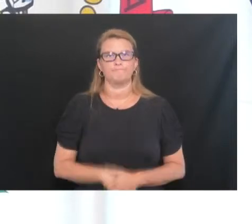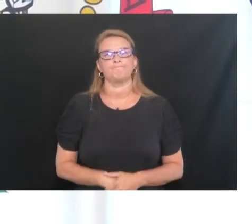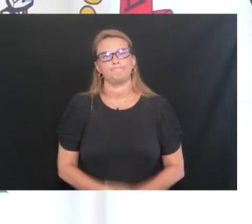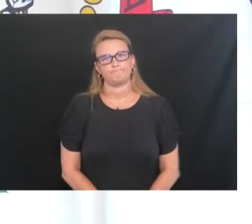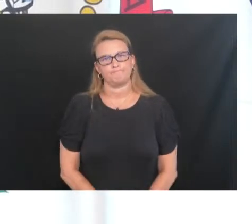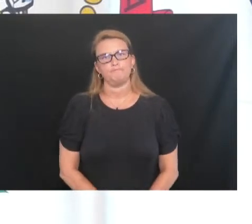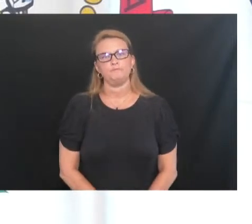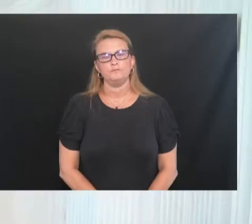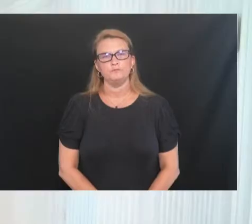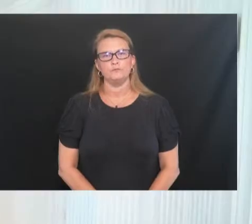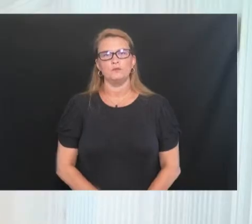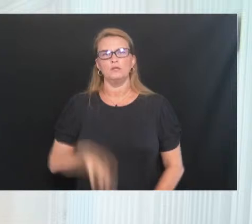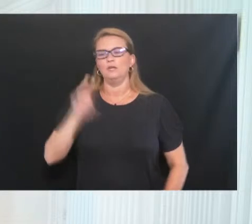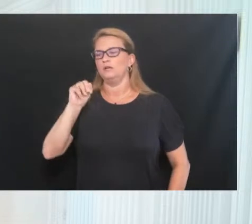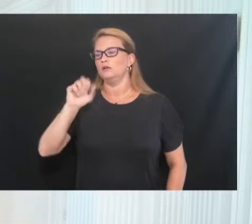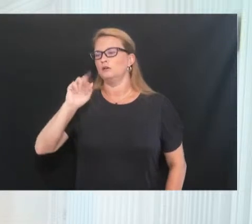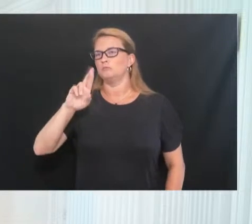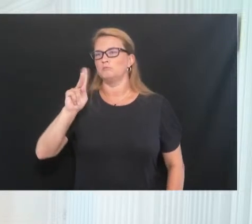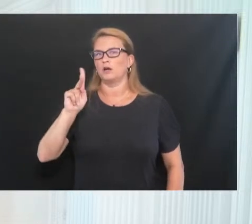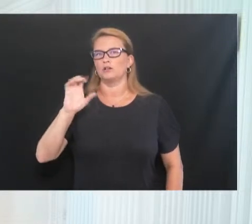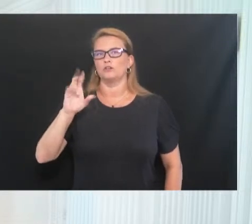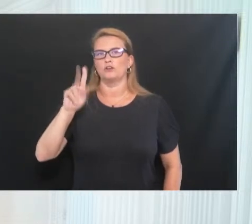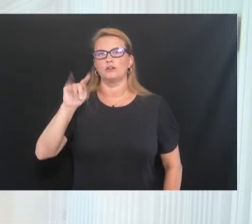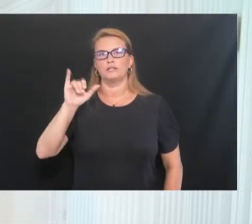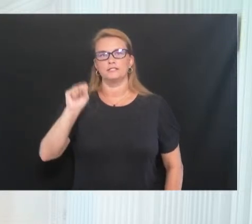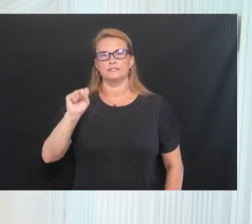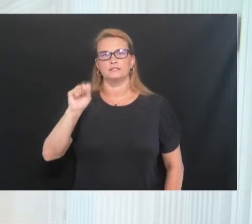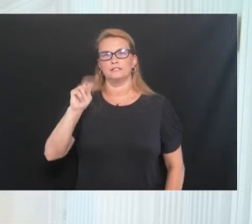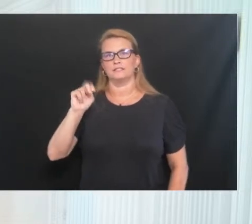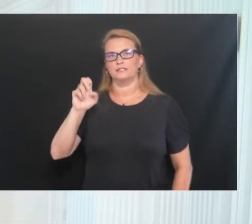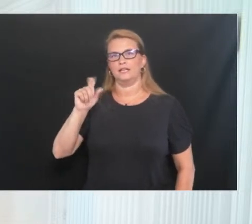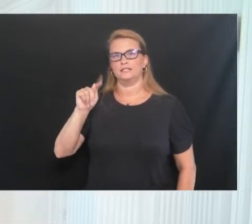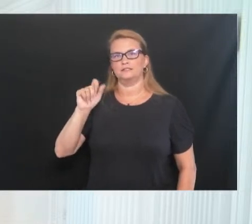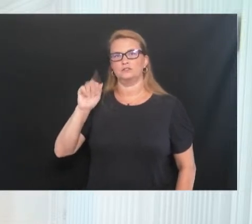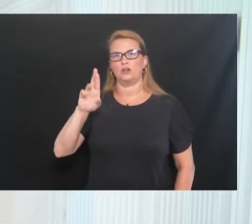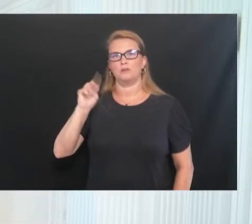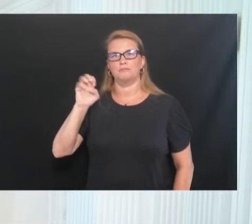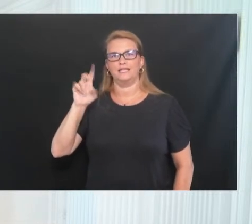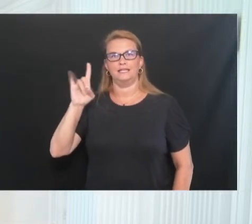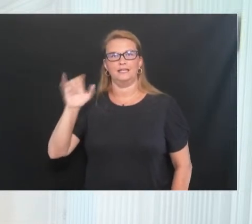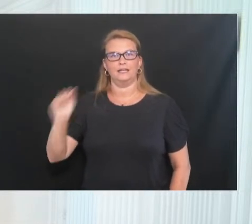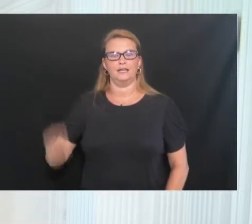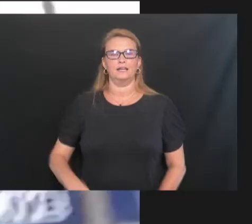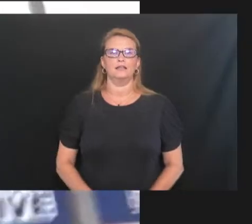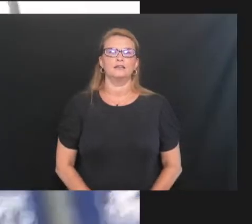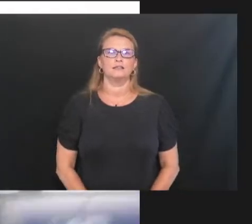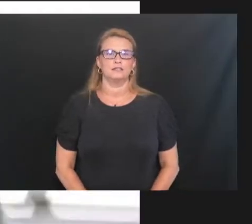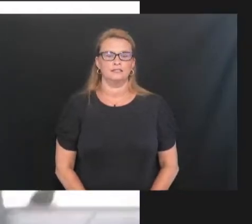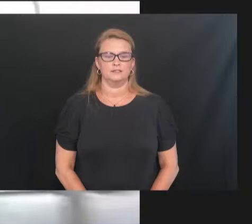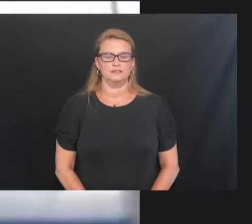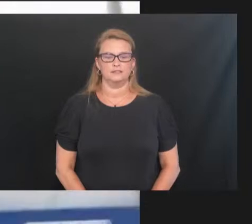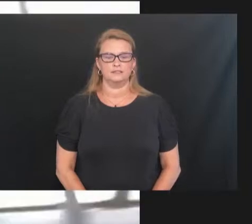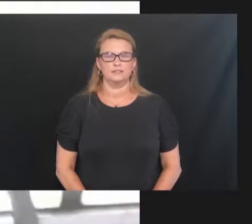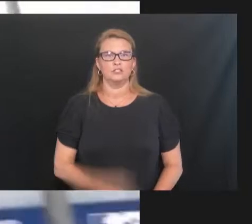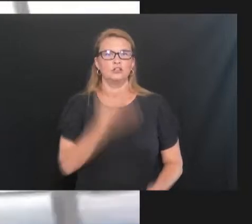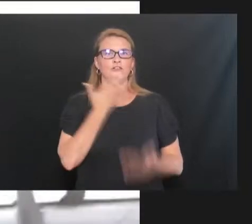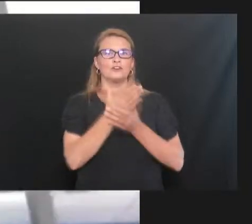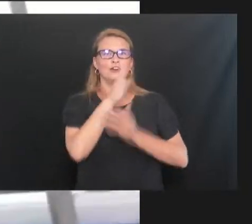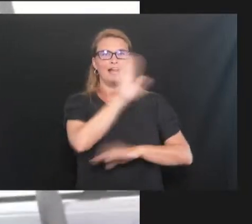All right, thank you, Charles. Next to Mark Curtis with Nexstar Media. Good afternoon, Governor and Cabinet